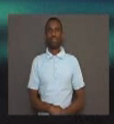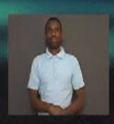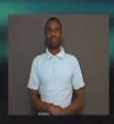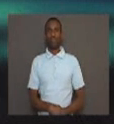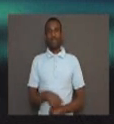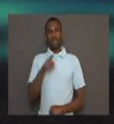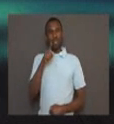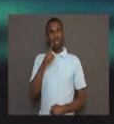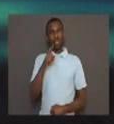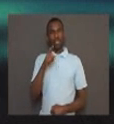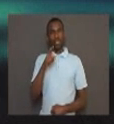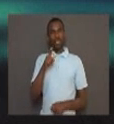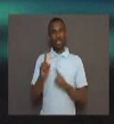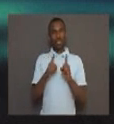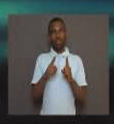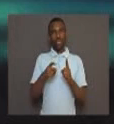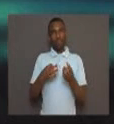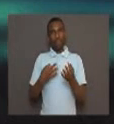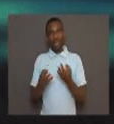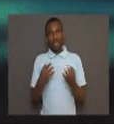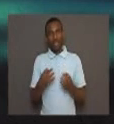It is given by the expression